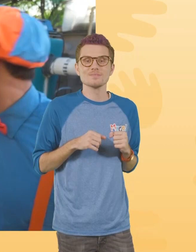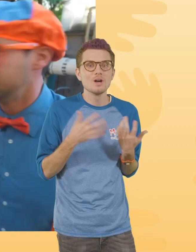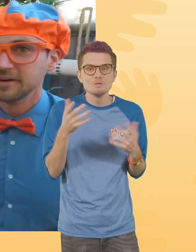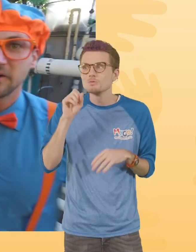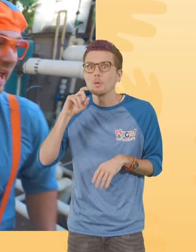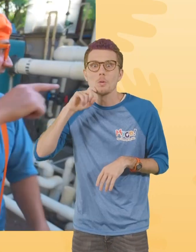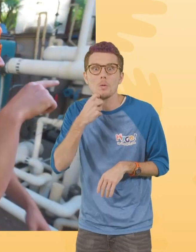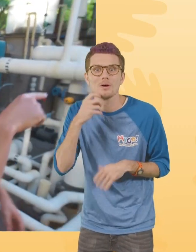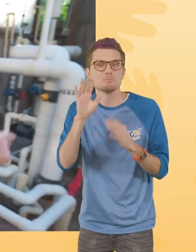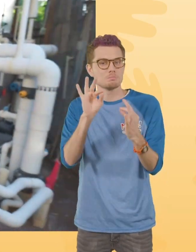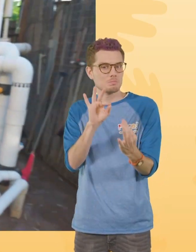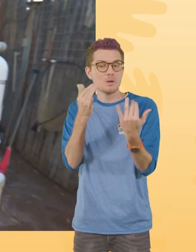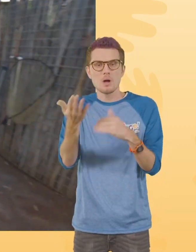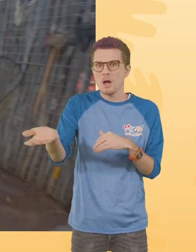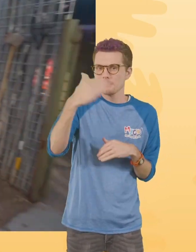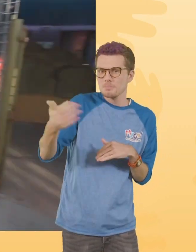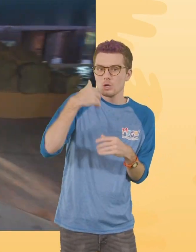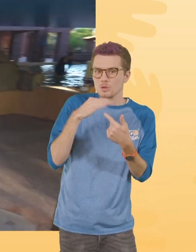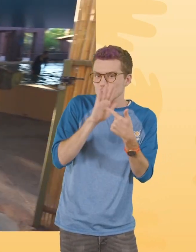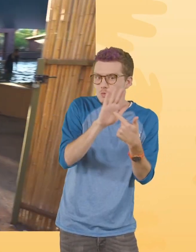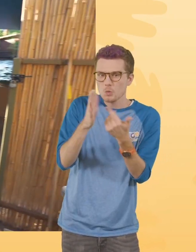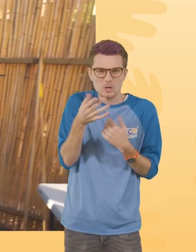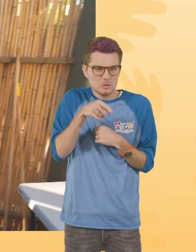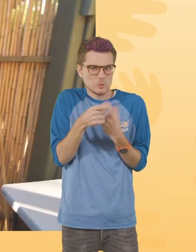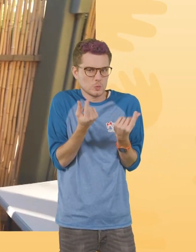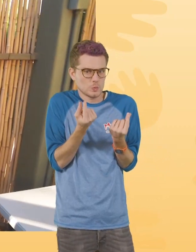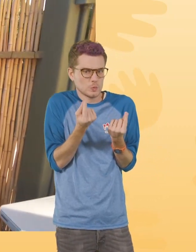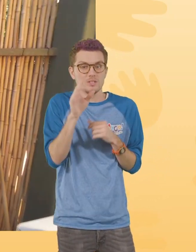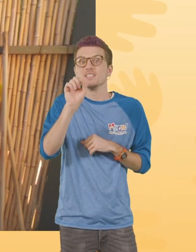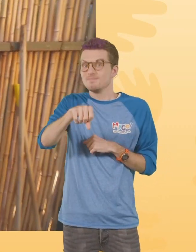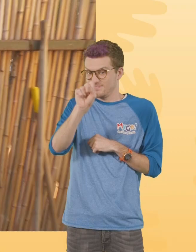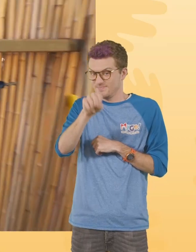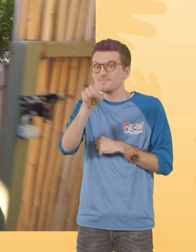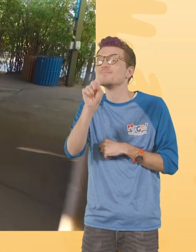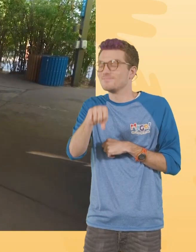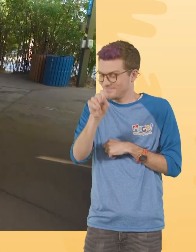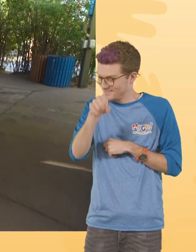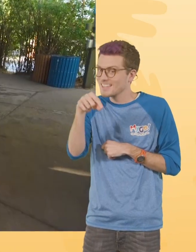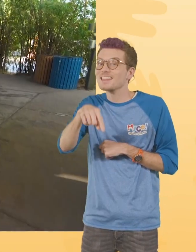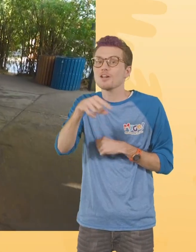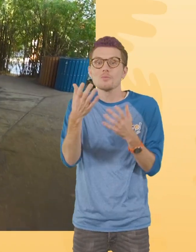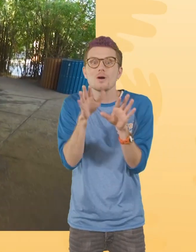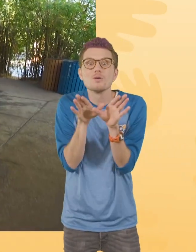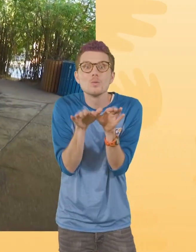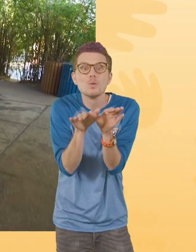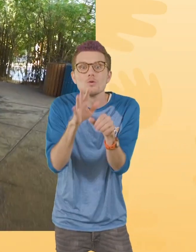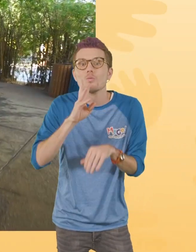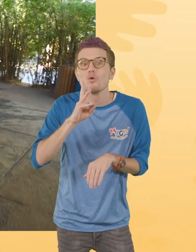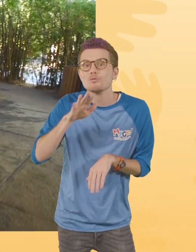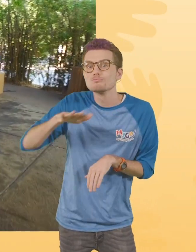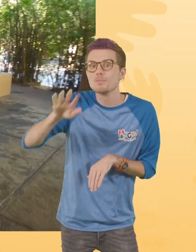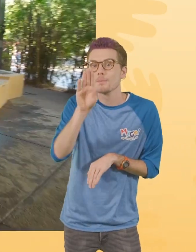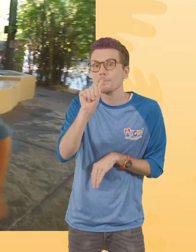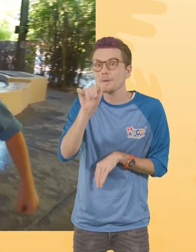cool. Okay, come over here. Let me show you what it's doing. Yeah, this is